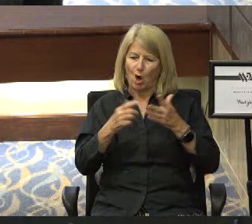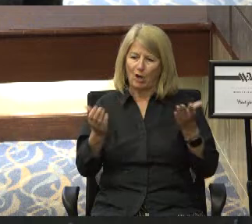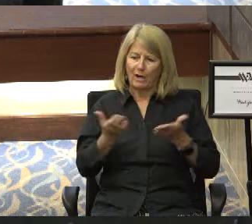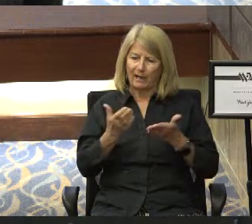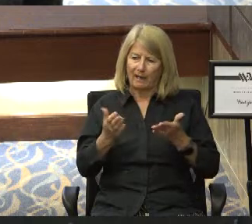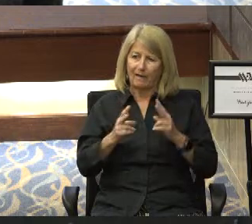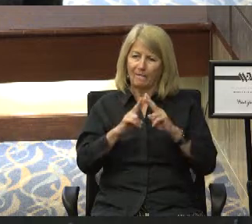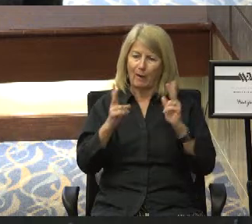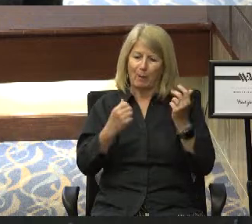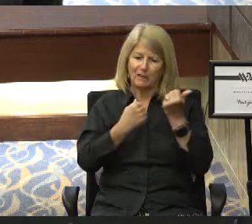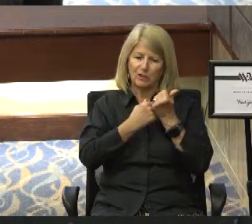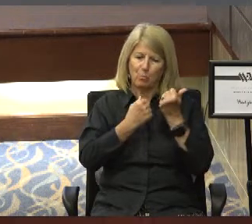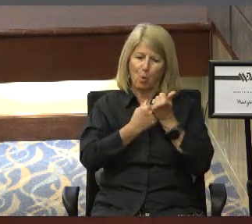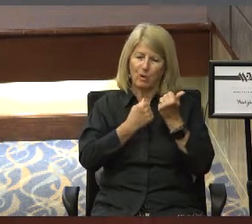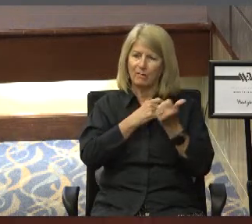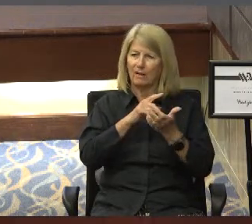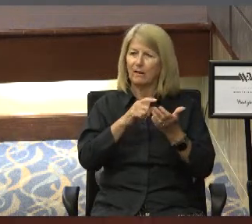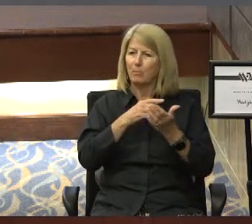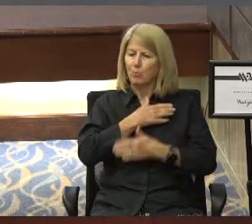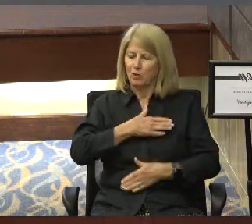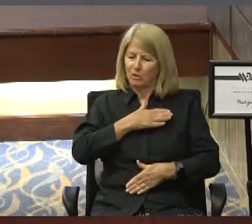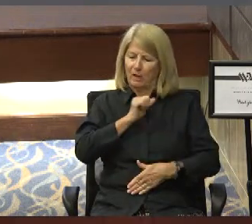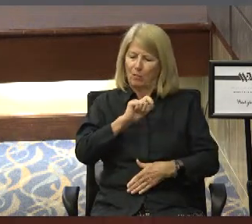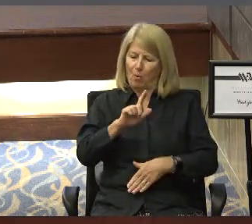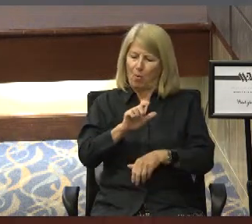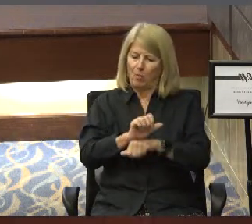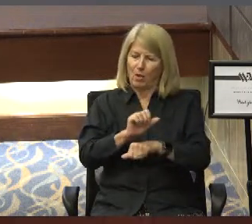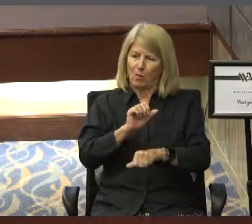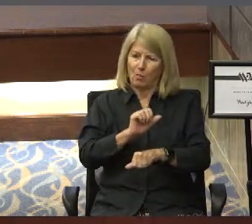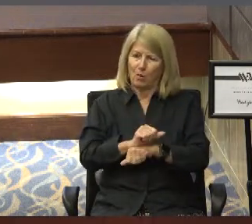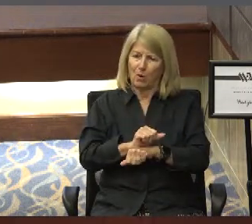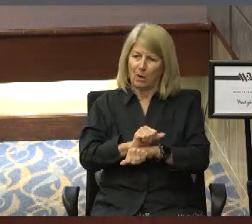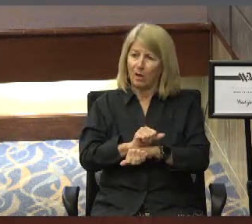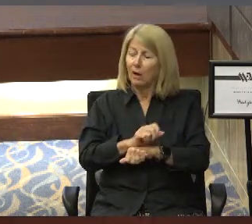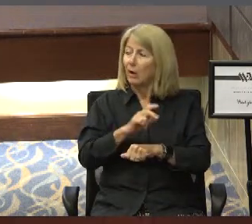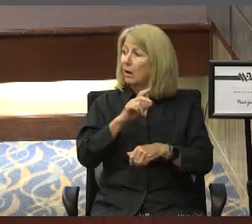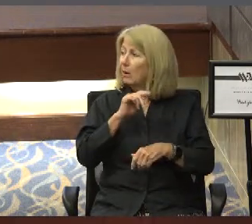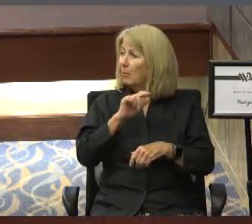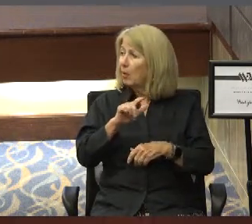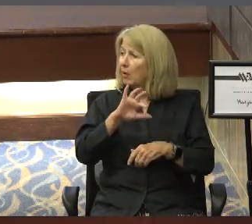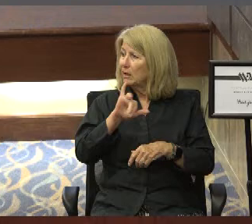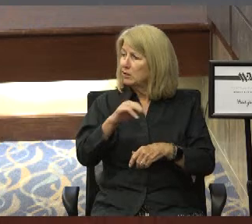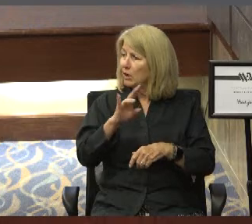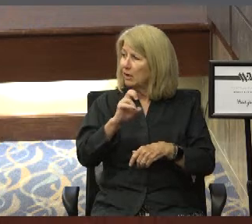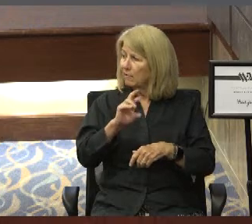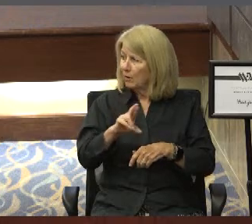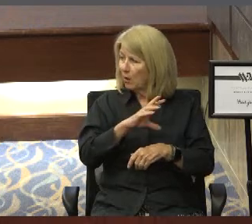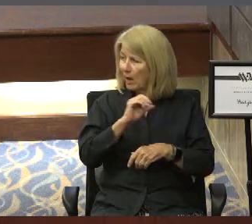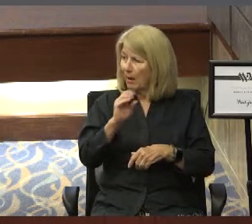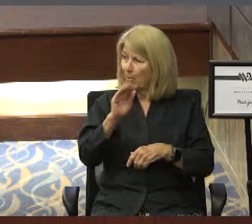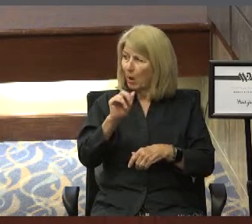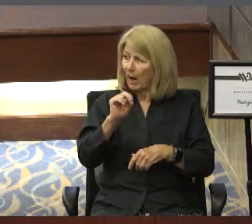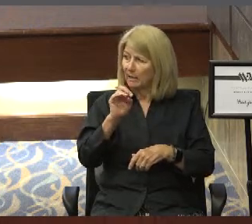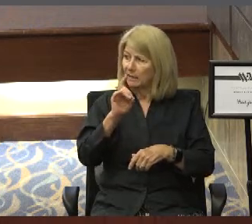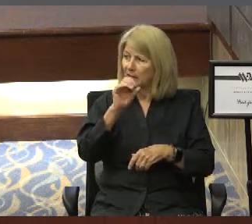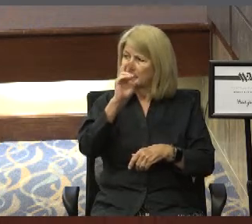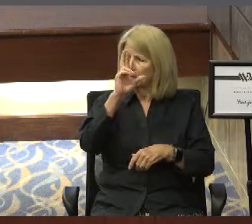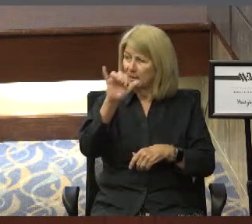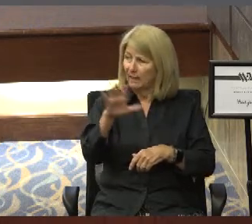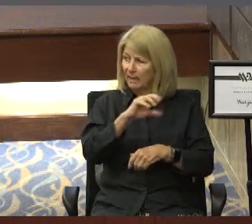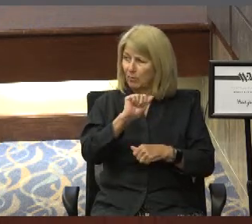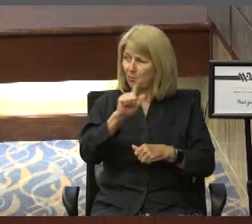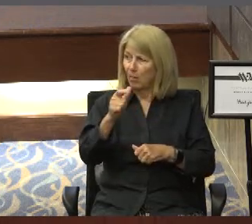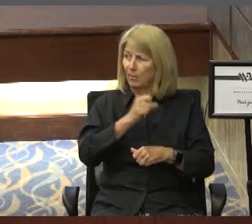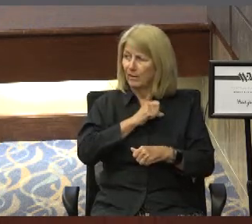Very supportive of this and appreciate all the work, Paul, that you did and Jennifer that you did, and Bradley, and all of staff. I know